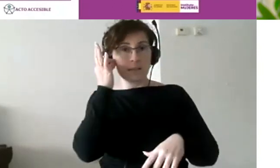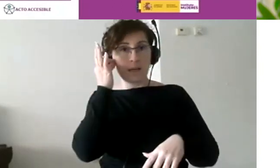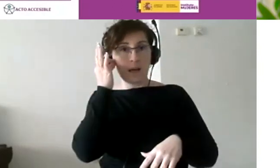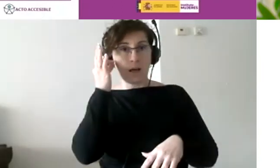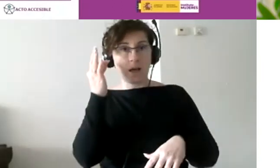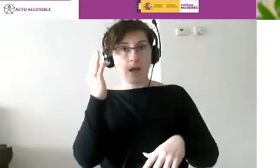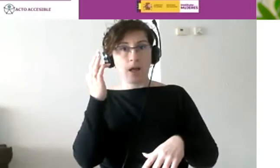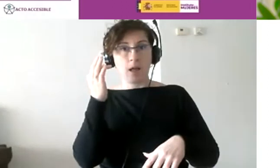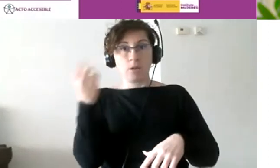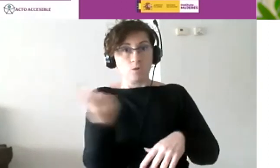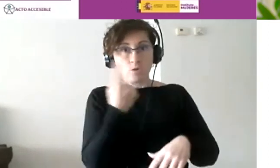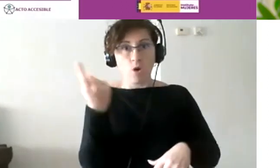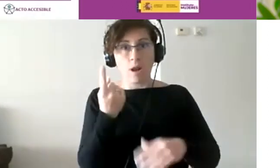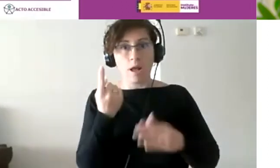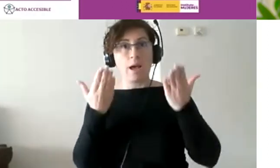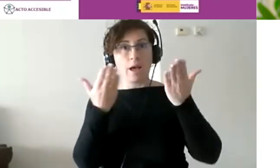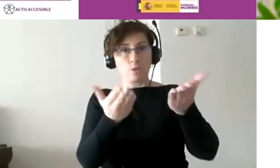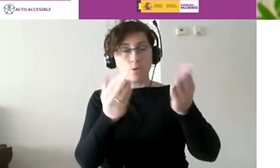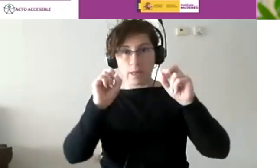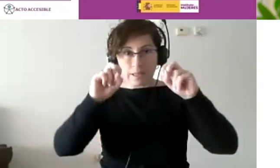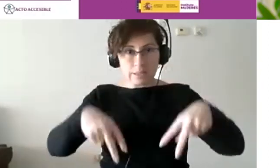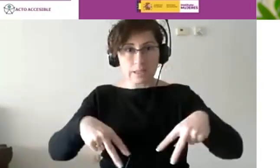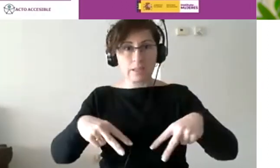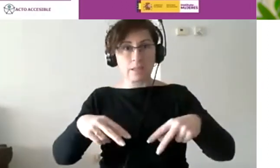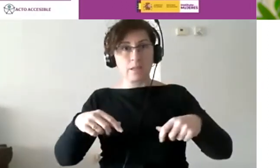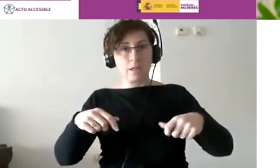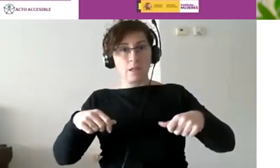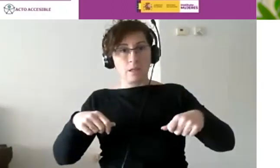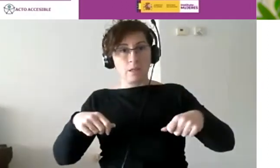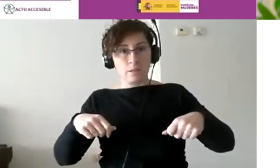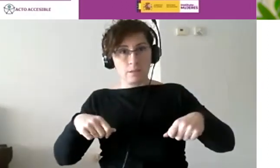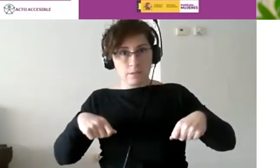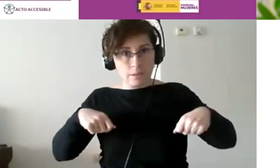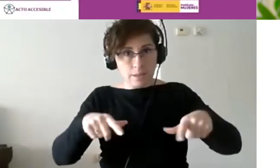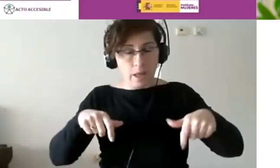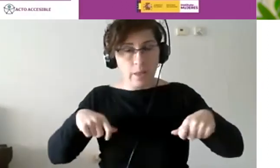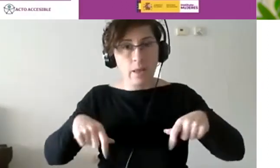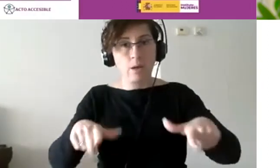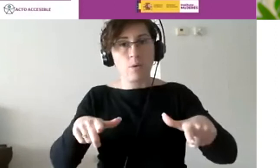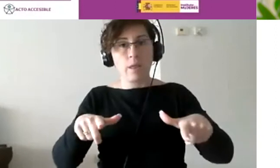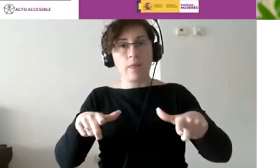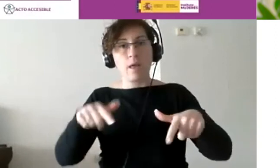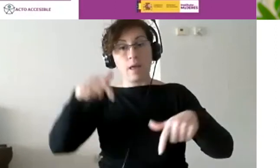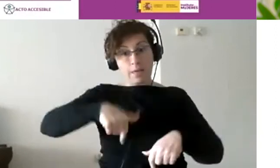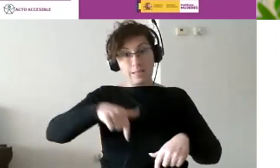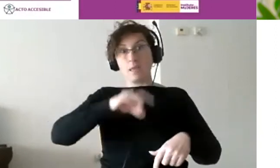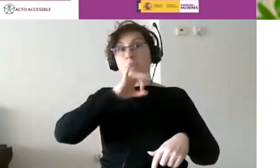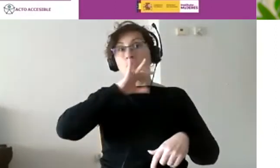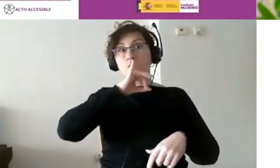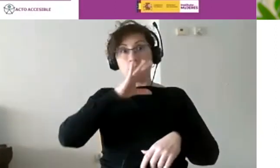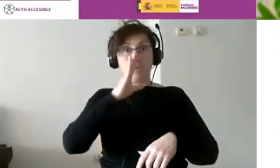Riga to find some kind of support to her. But I'm sure there are so many girls and women